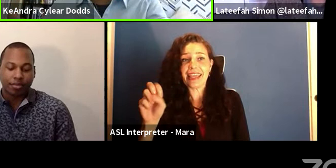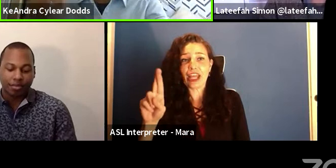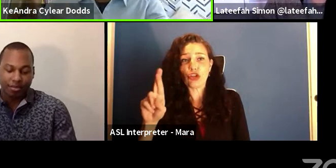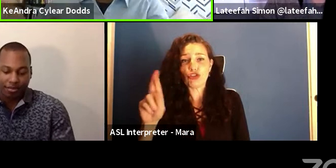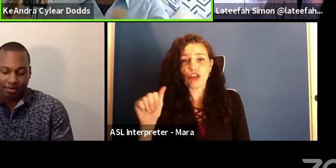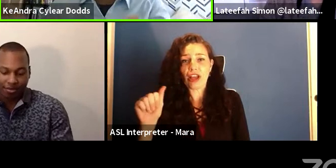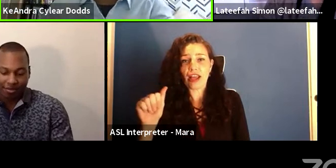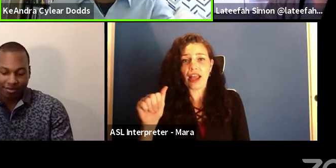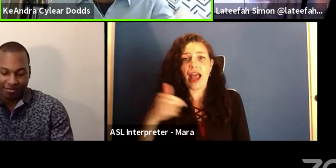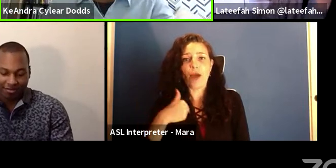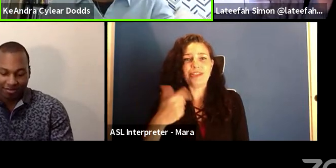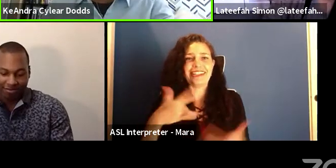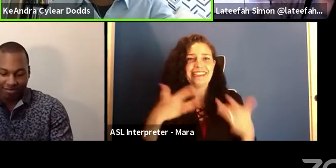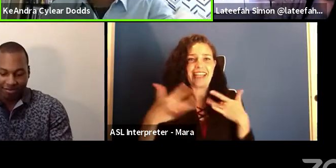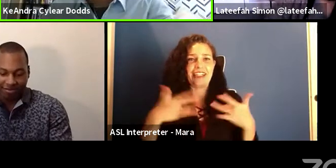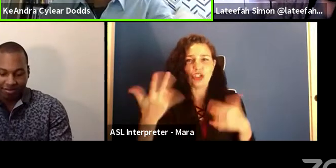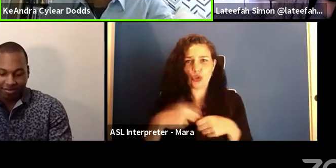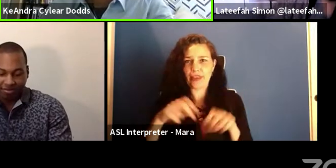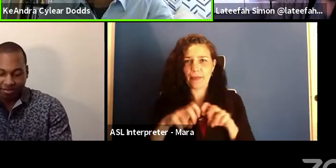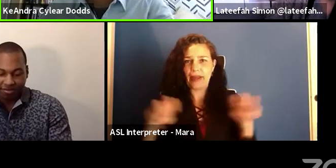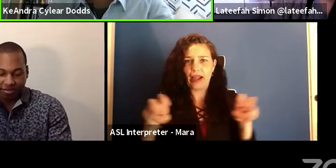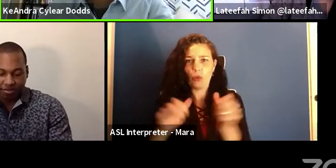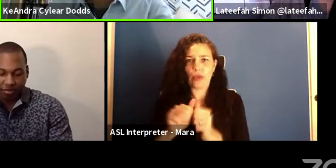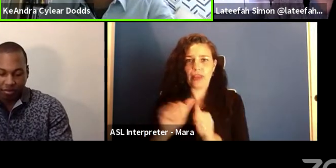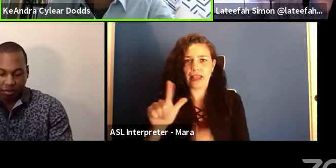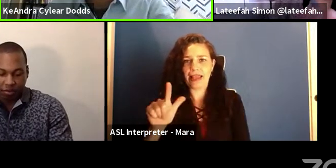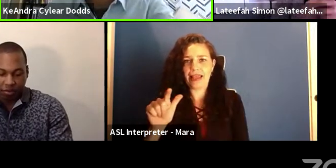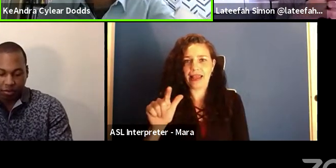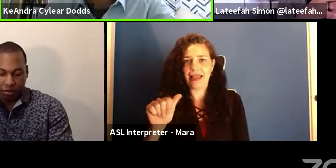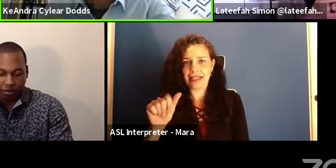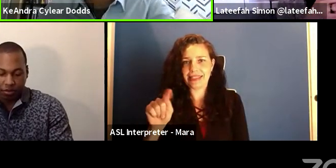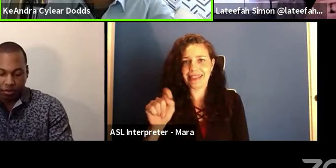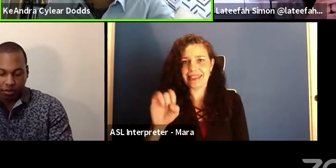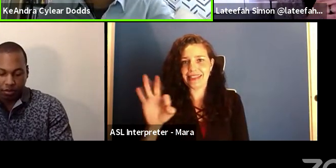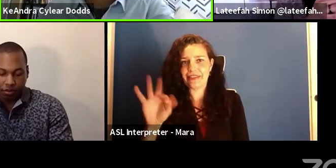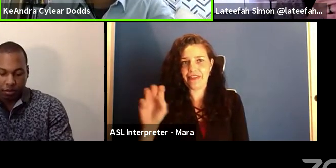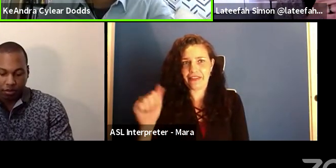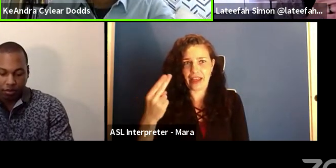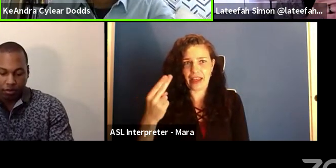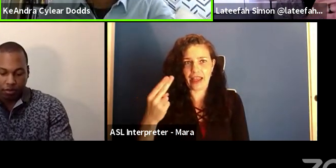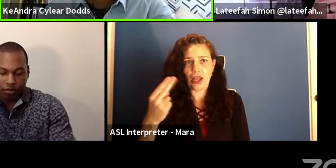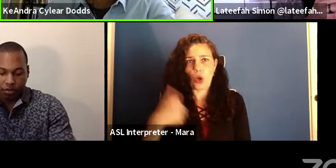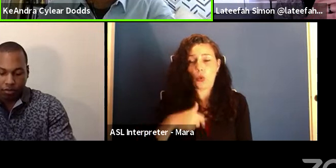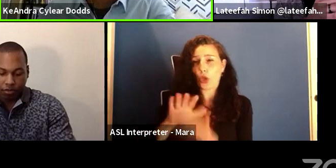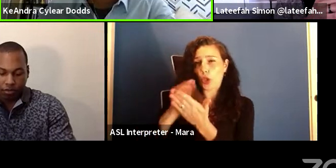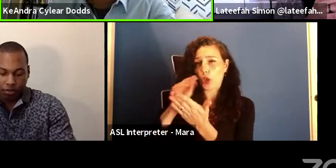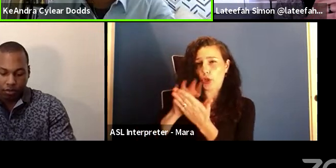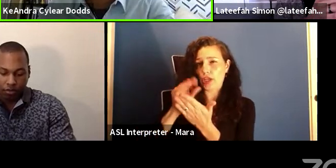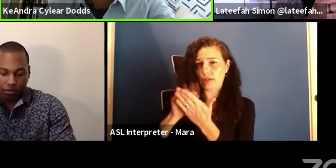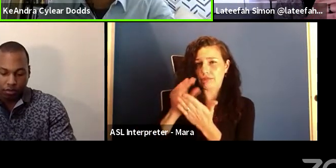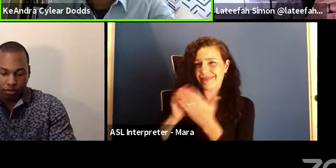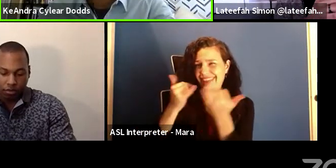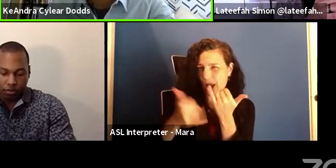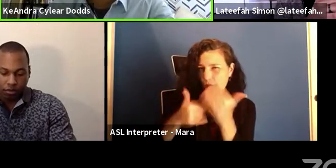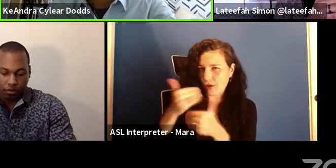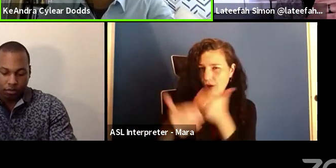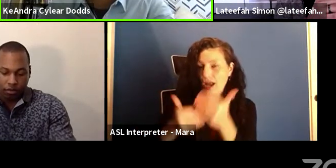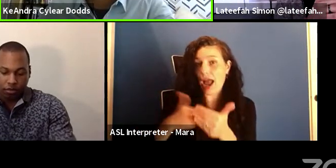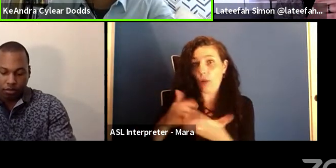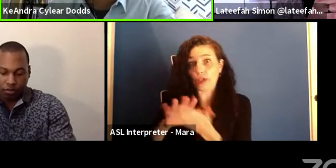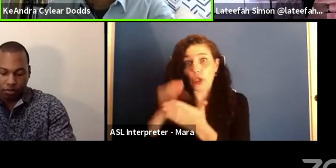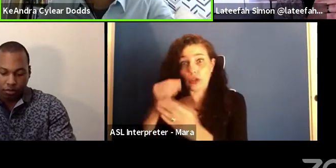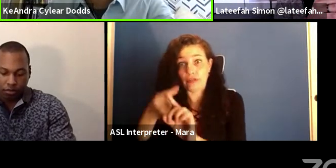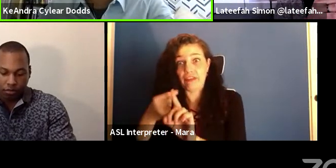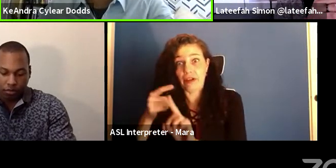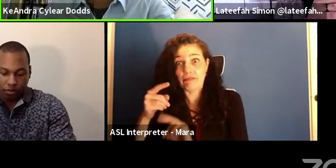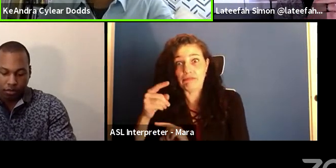Latifa for one of many reasons. This is one, because I wanted to learn more about the experience in BART. We're in the early phases of our work around reimagining public